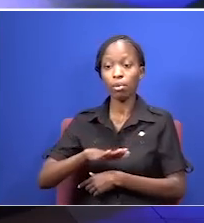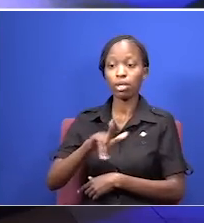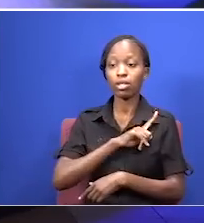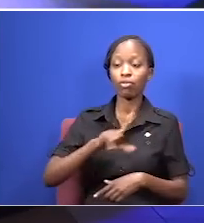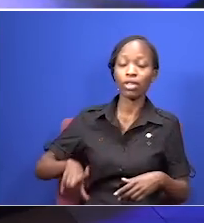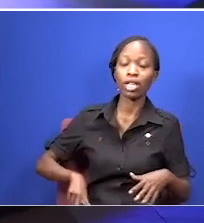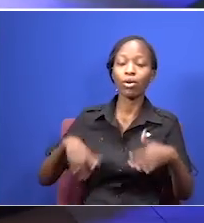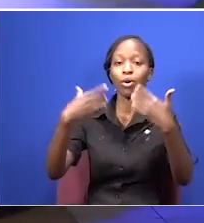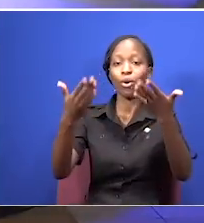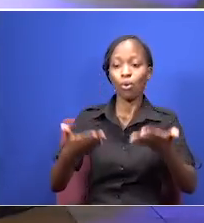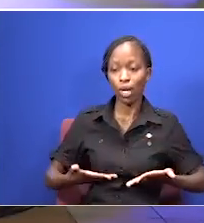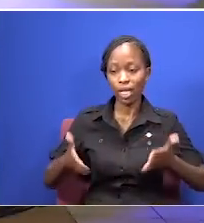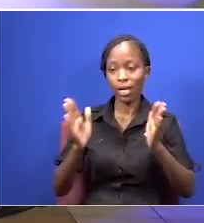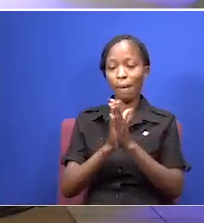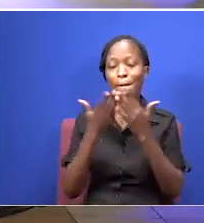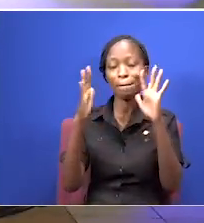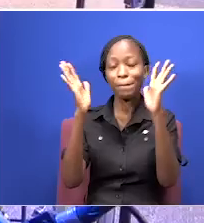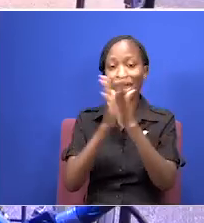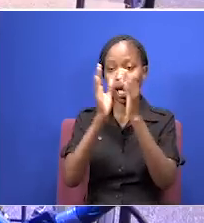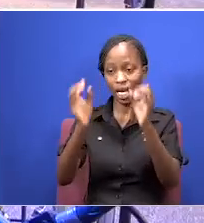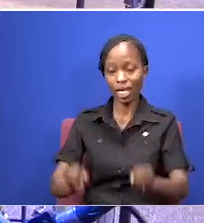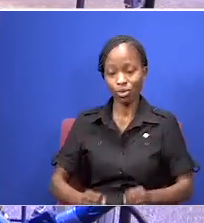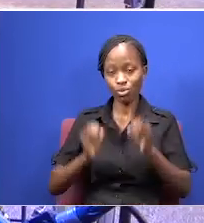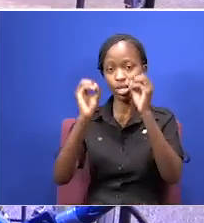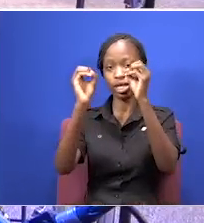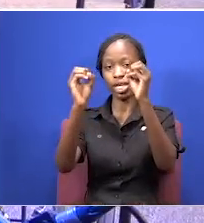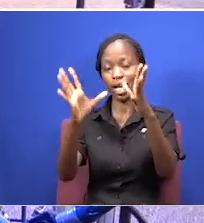to hallelujah